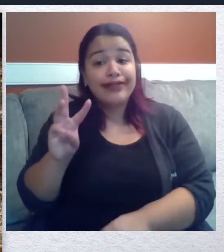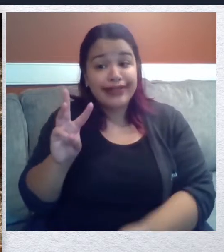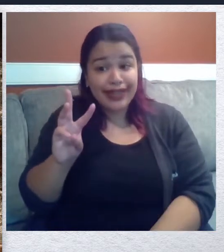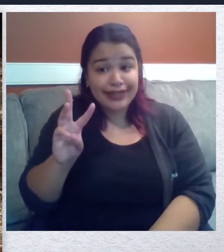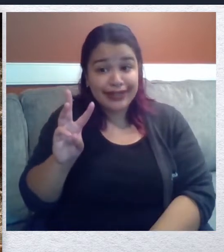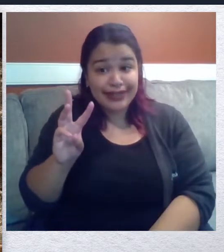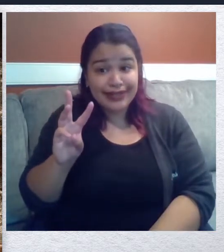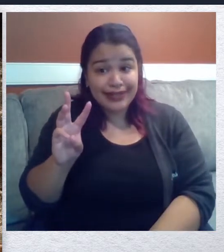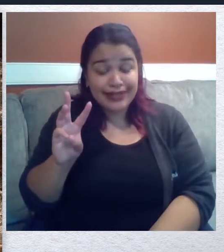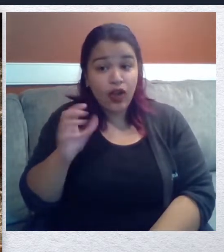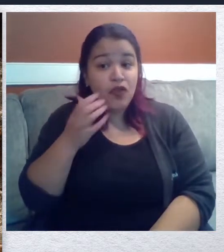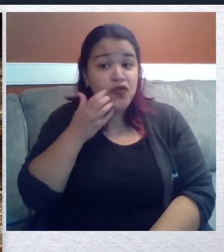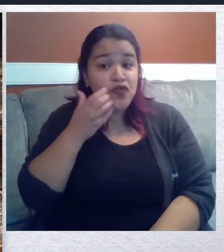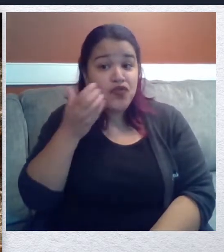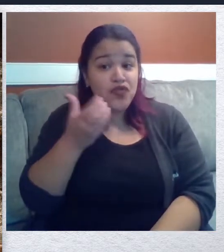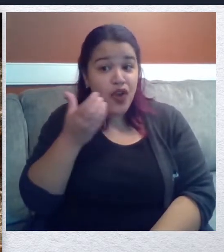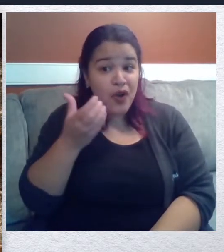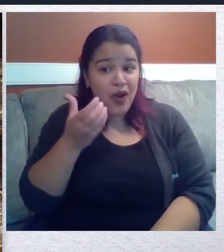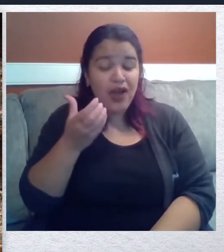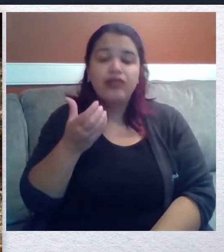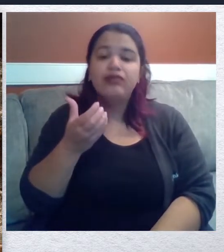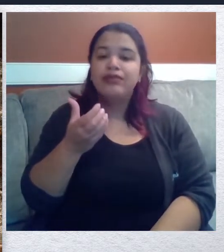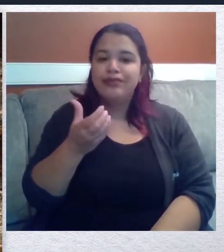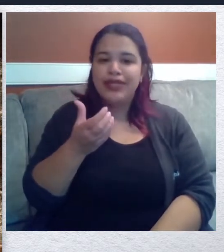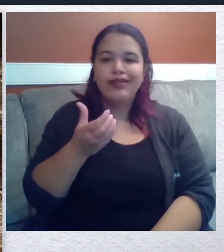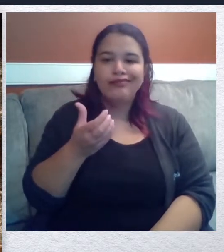mute or unmute your microphone.